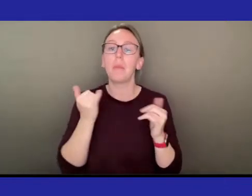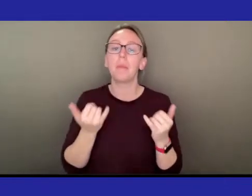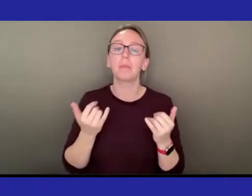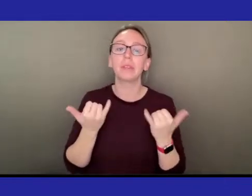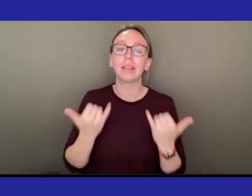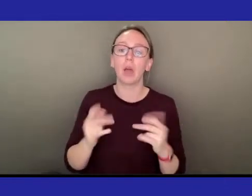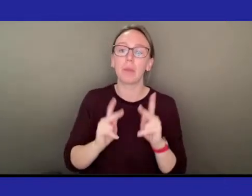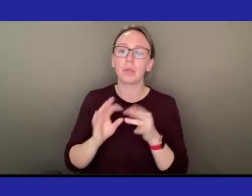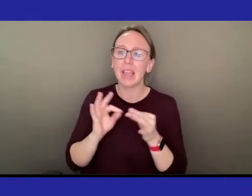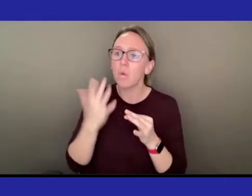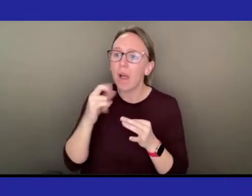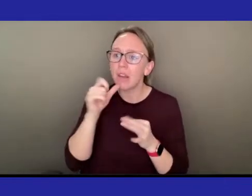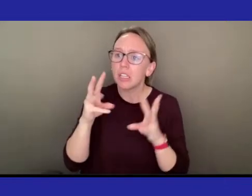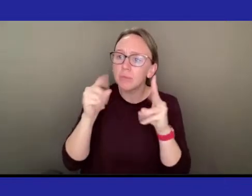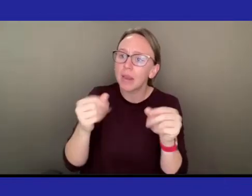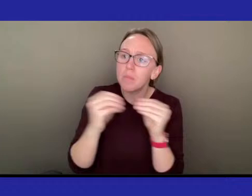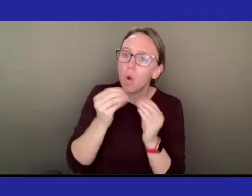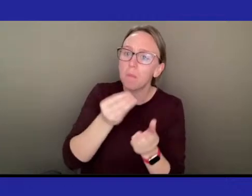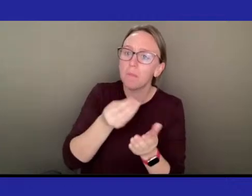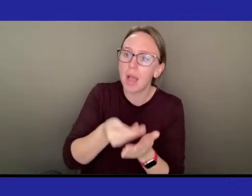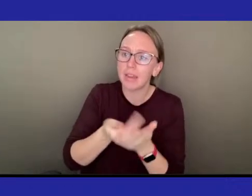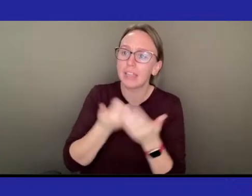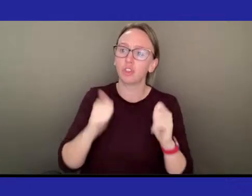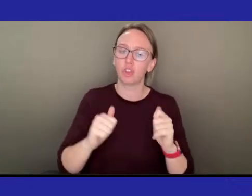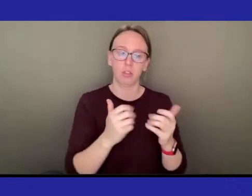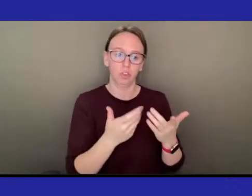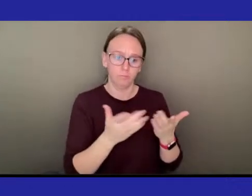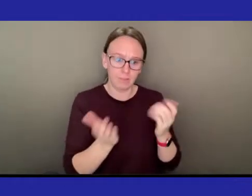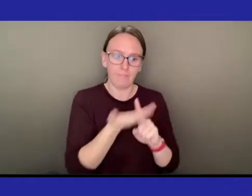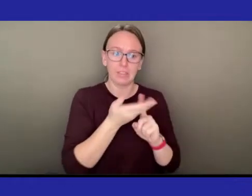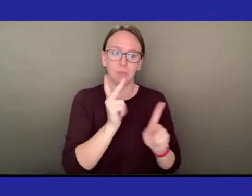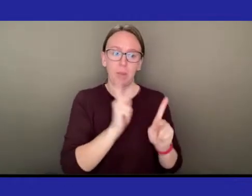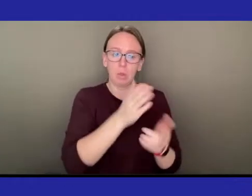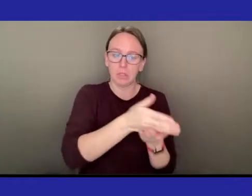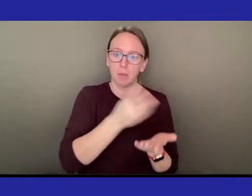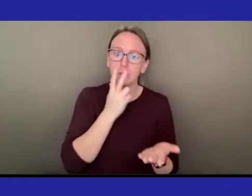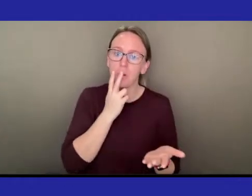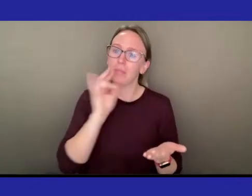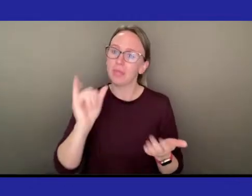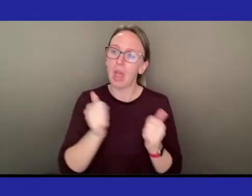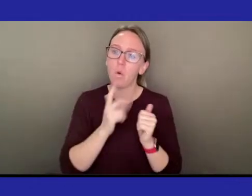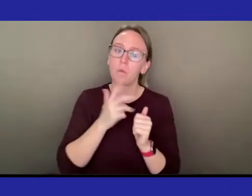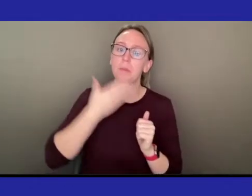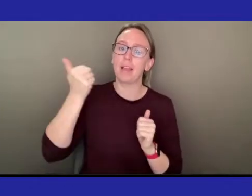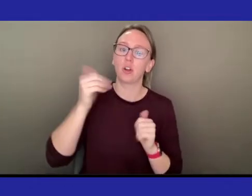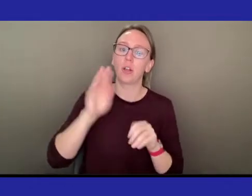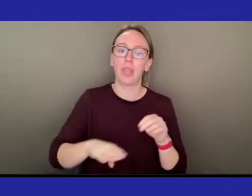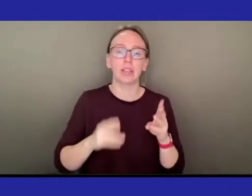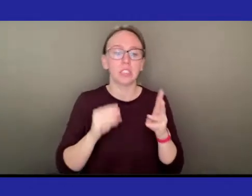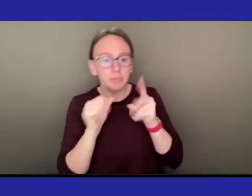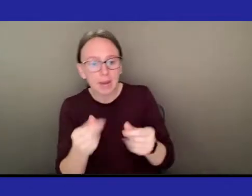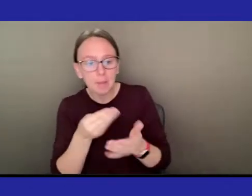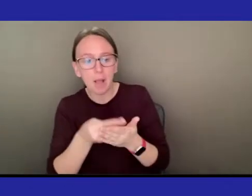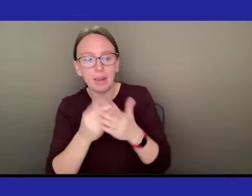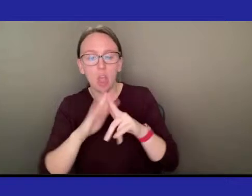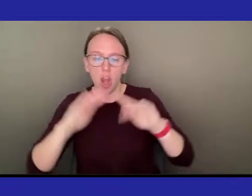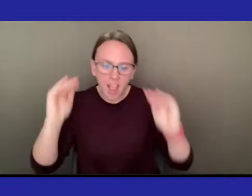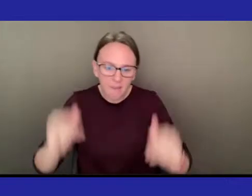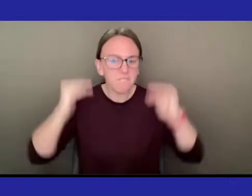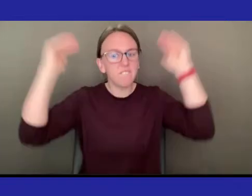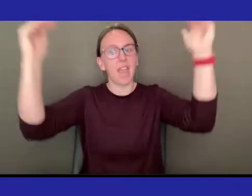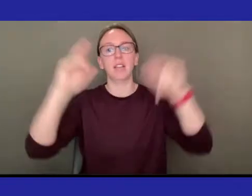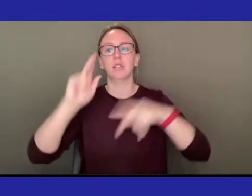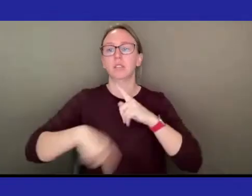people to stop smoking? Wouldn't that be more effective than spending your money on advanced tests? So that's